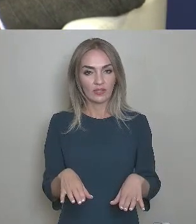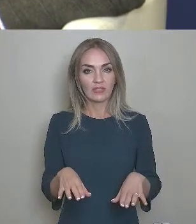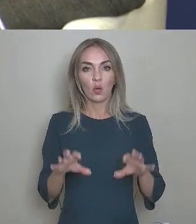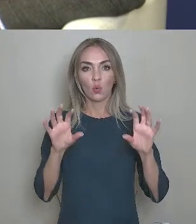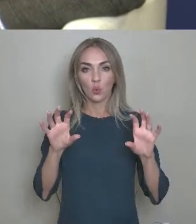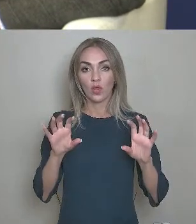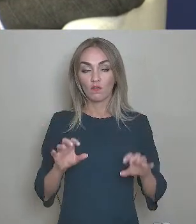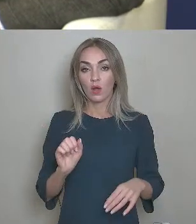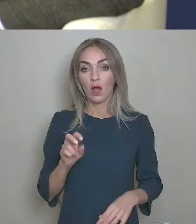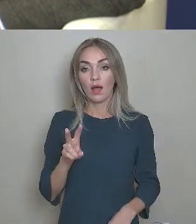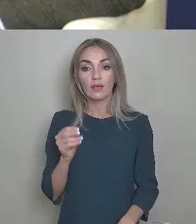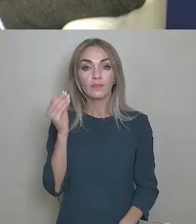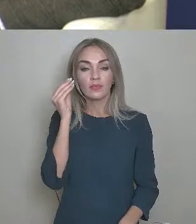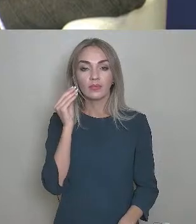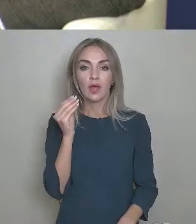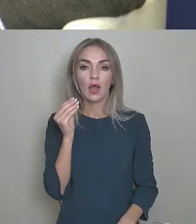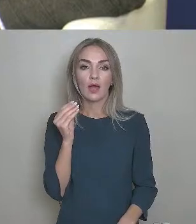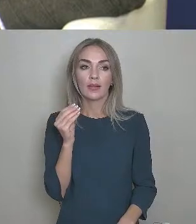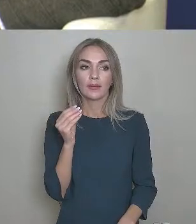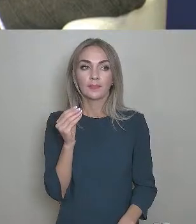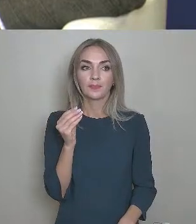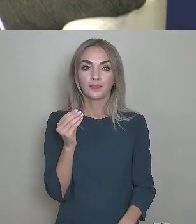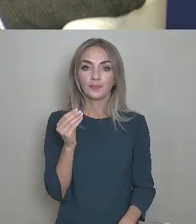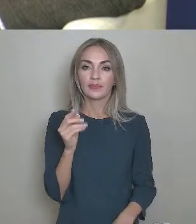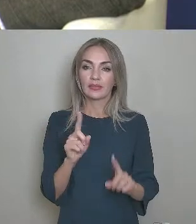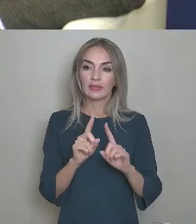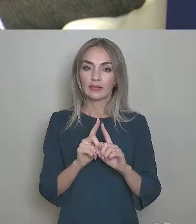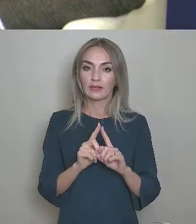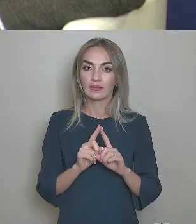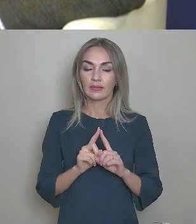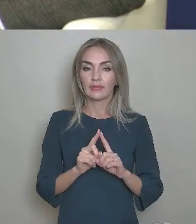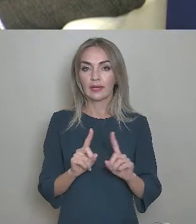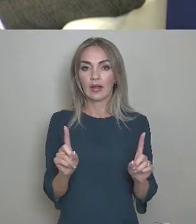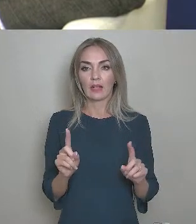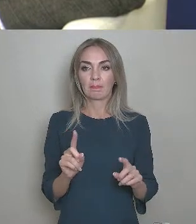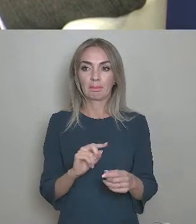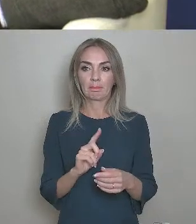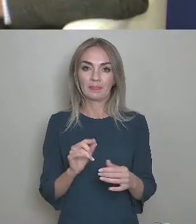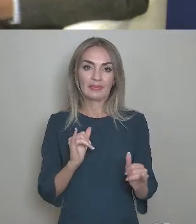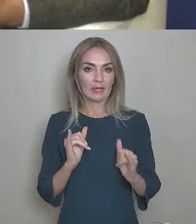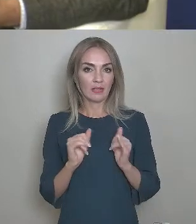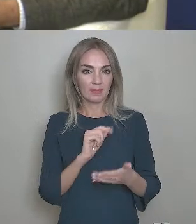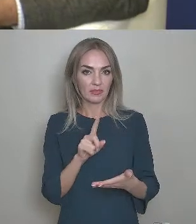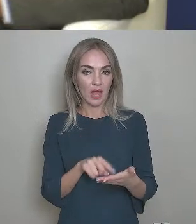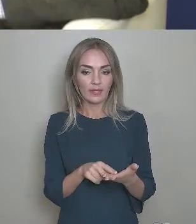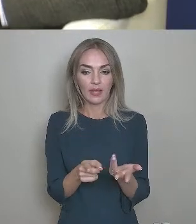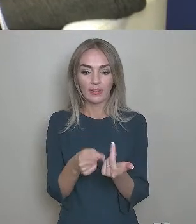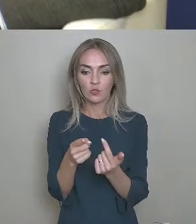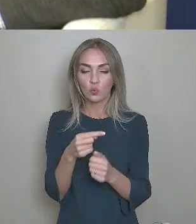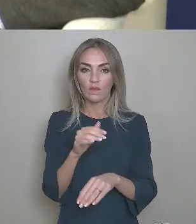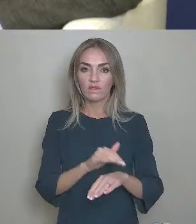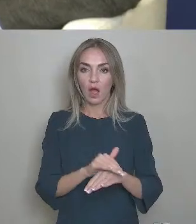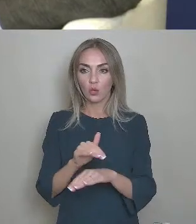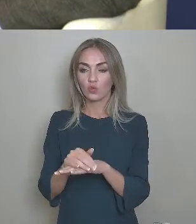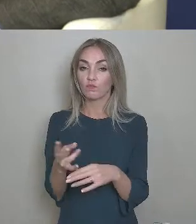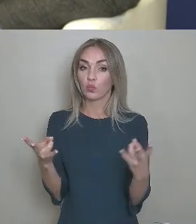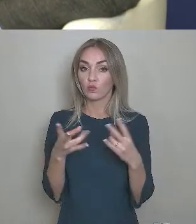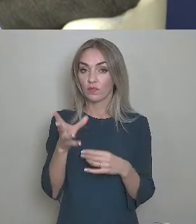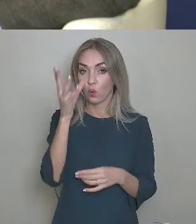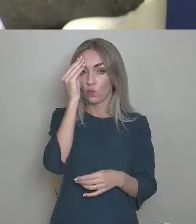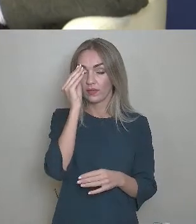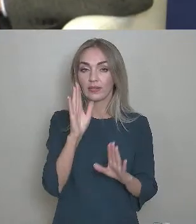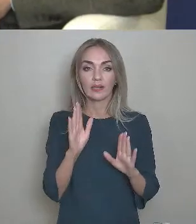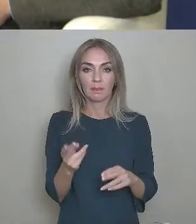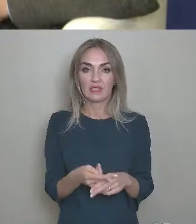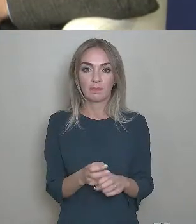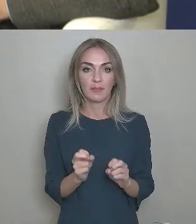problem is there. It has to be addressed in the legal way, but this is a very delicate issue and sensitive issue, and a